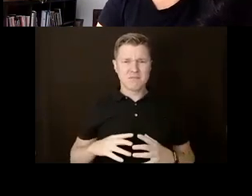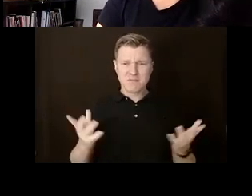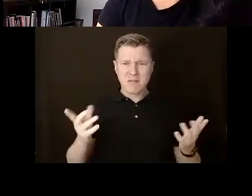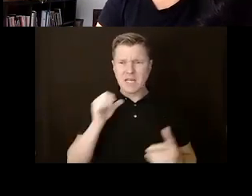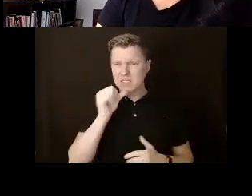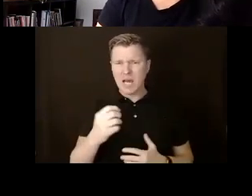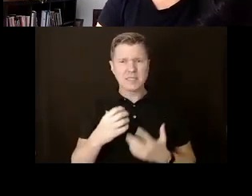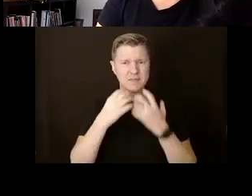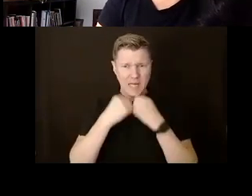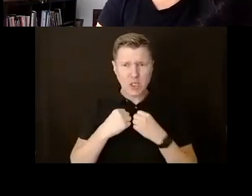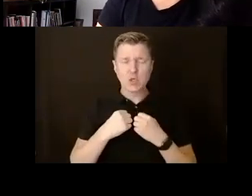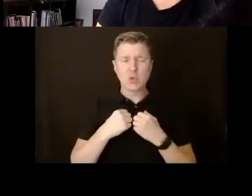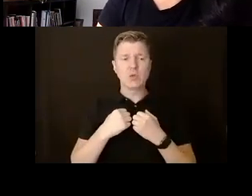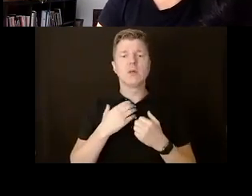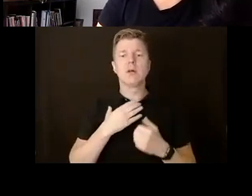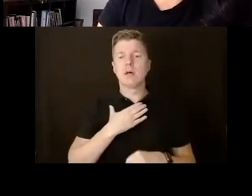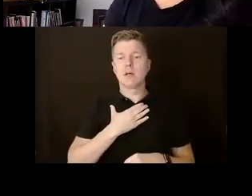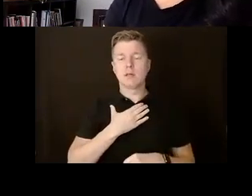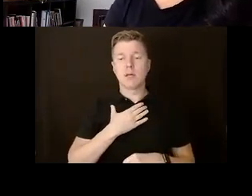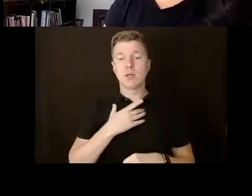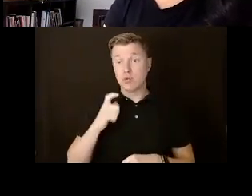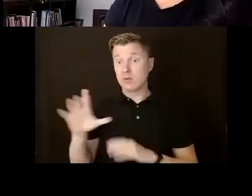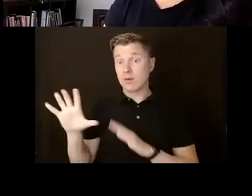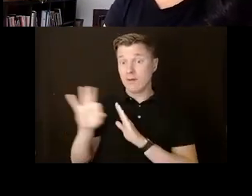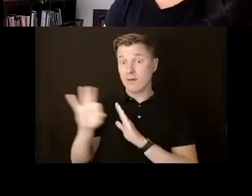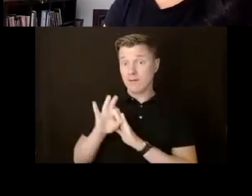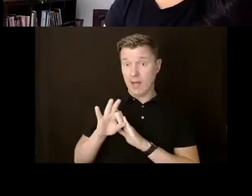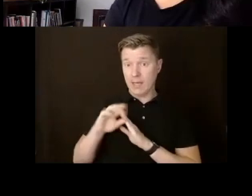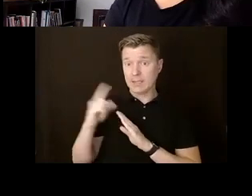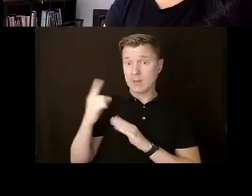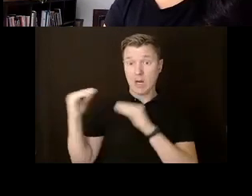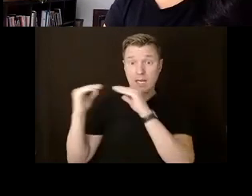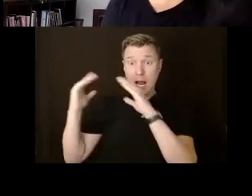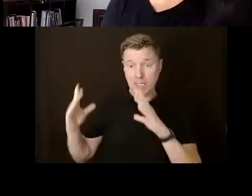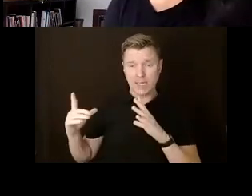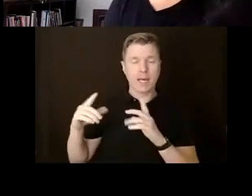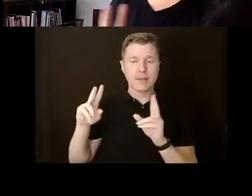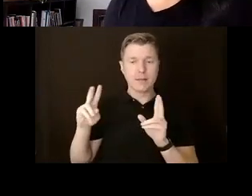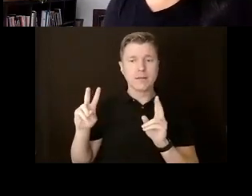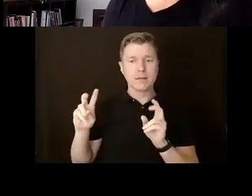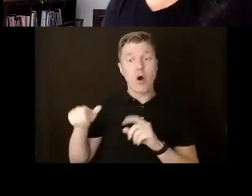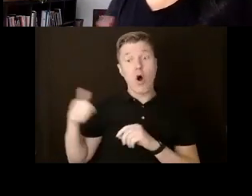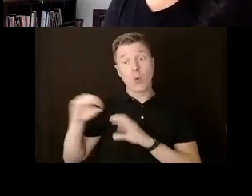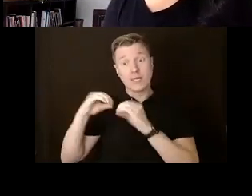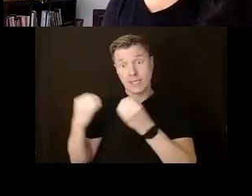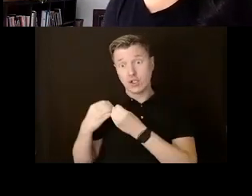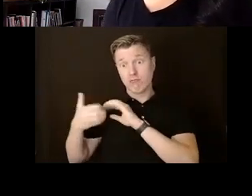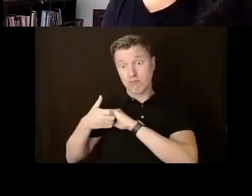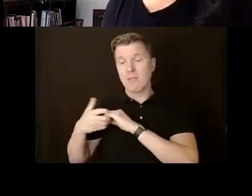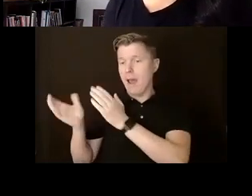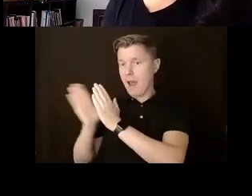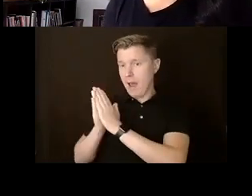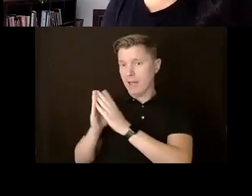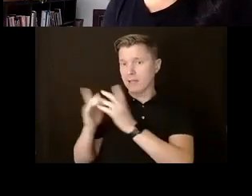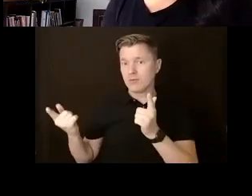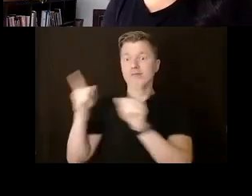I am, I want you to find another colleague at a sister organization and ask each other to be board members for